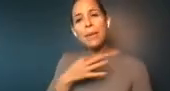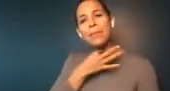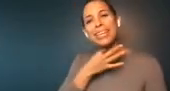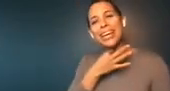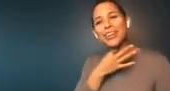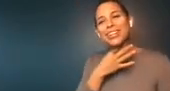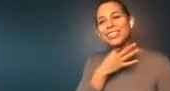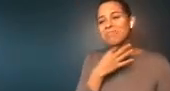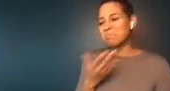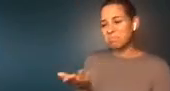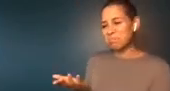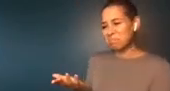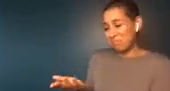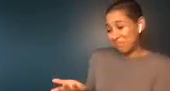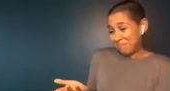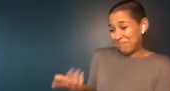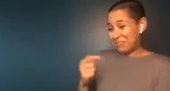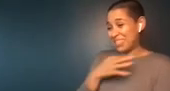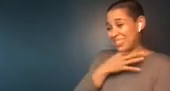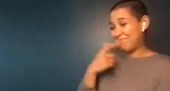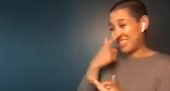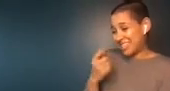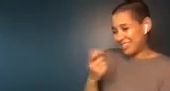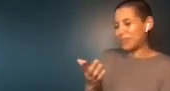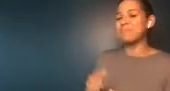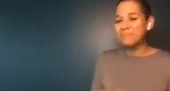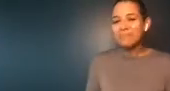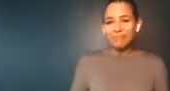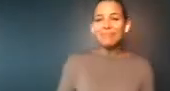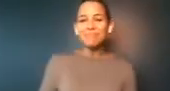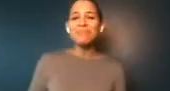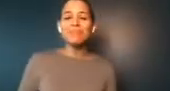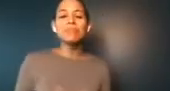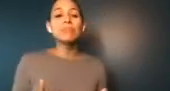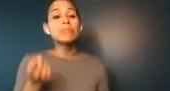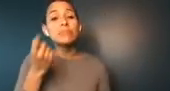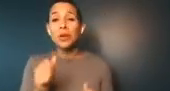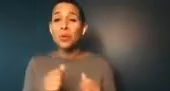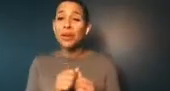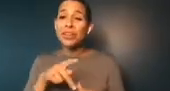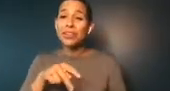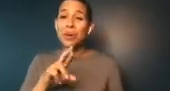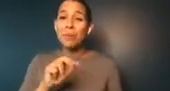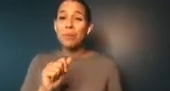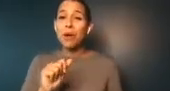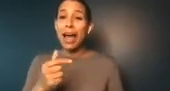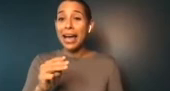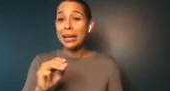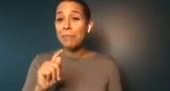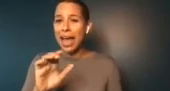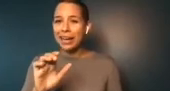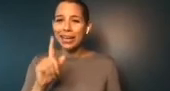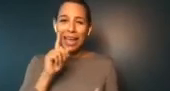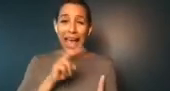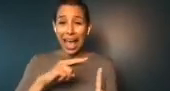um, I don't know. just sort of, yeah, well, the pragmatic, um, aspect of that is, which I mean, also